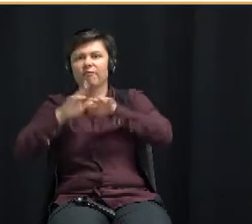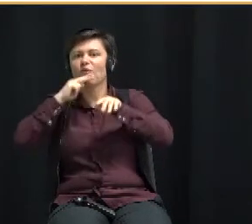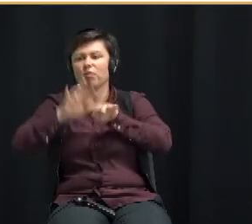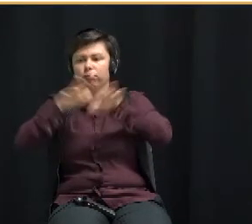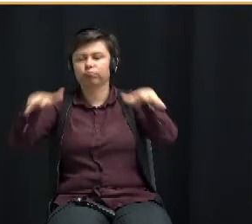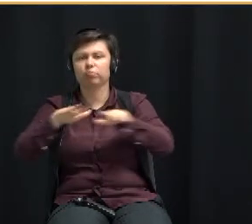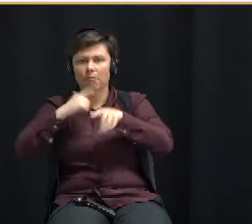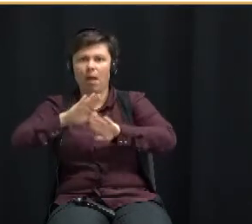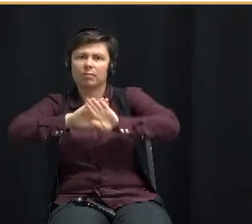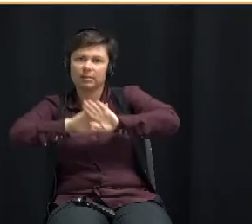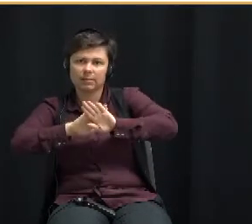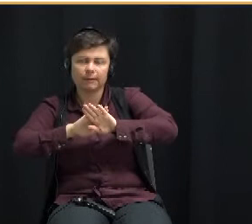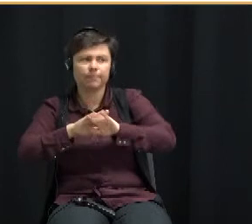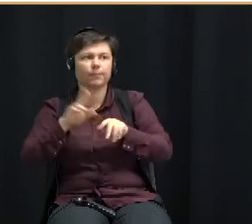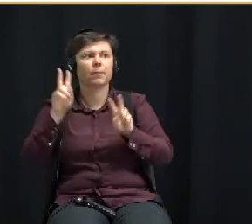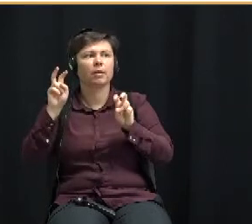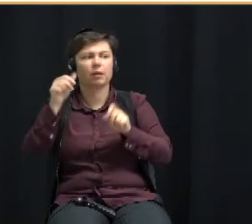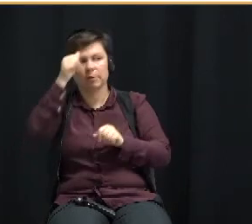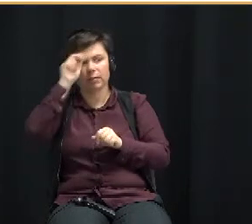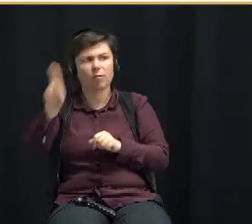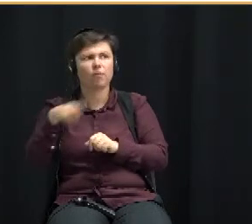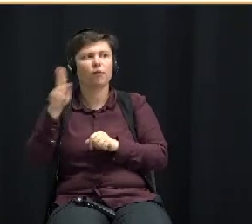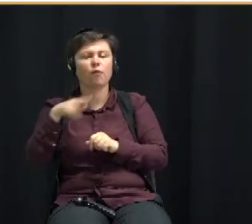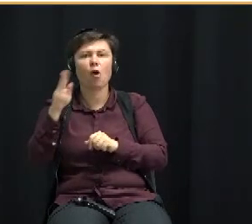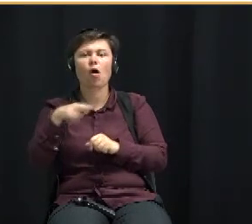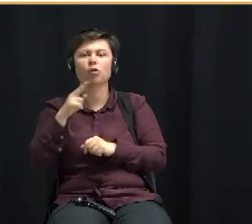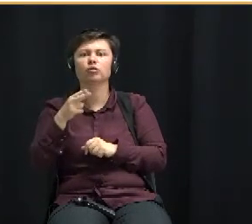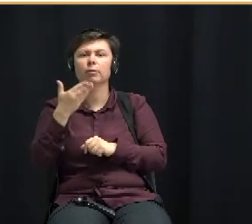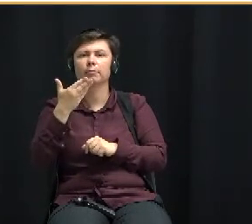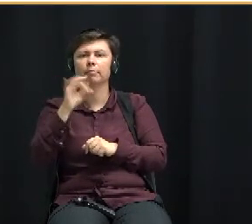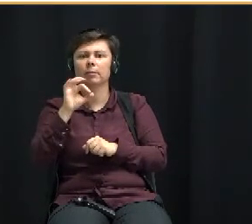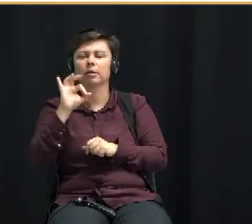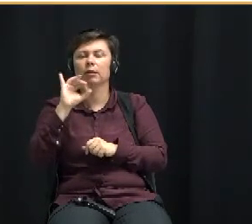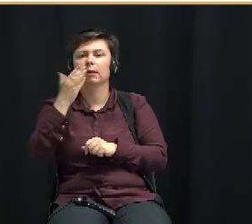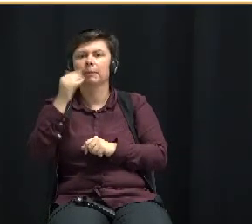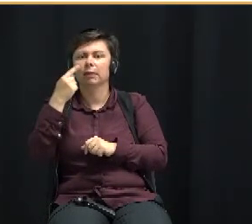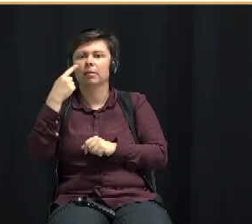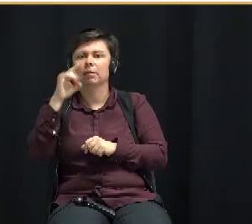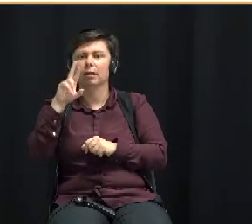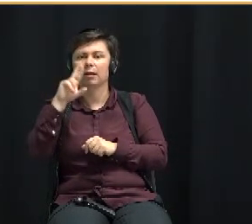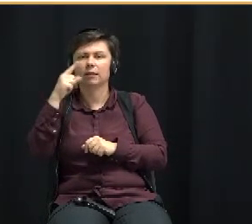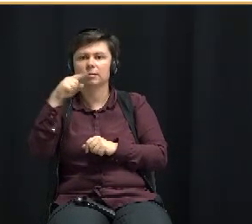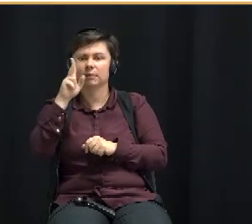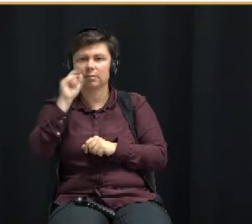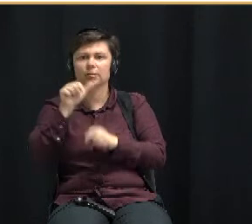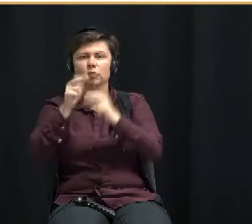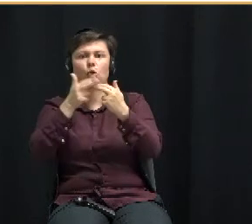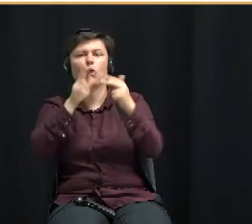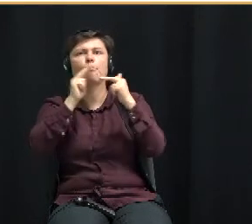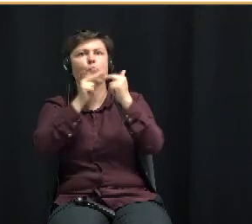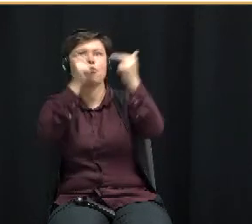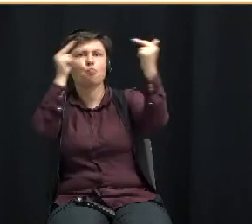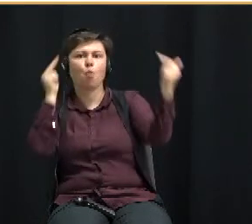It's a river crossing that's connect two trails in Big Lake on each